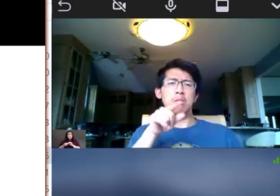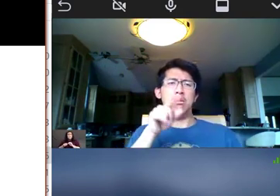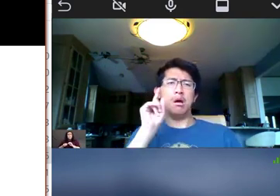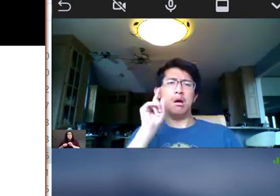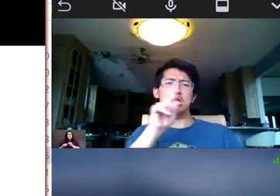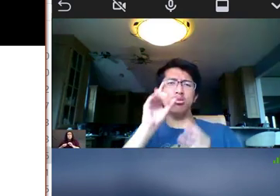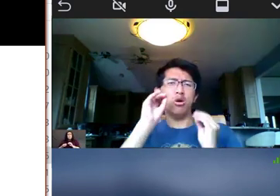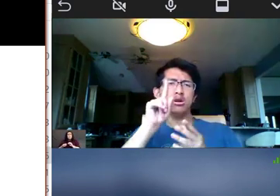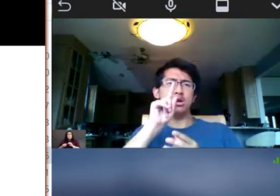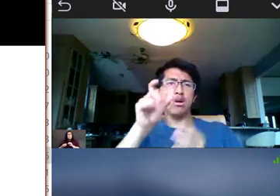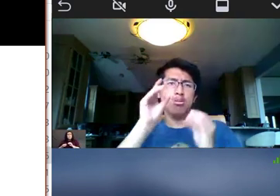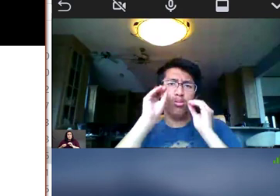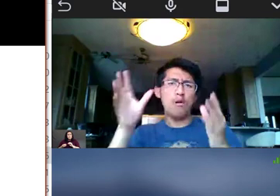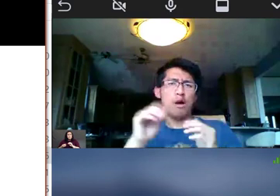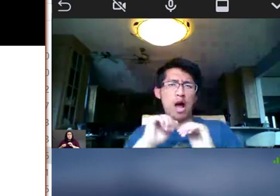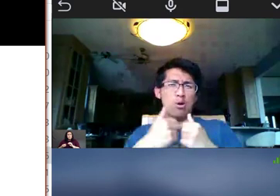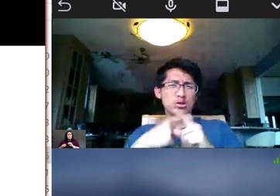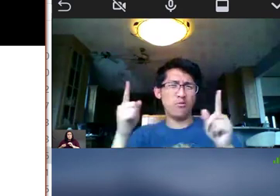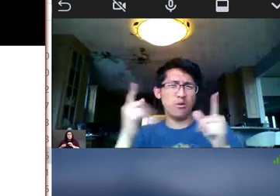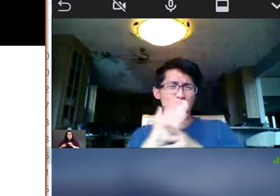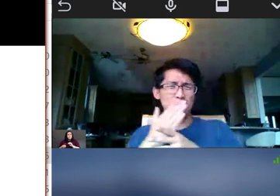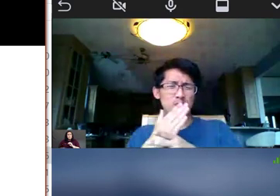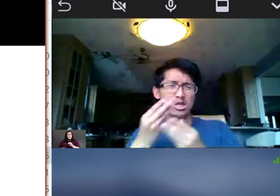should be 0.3.